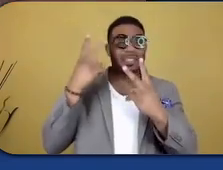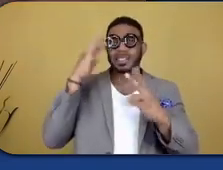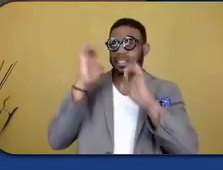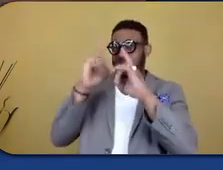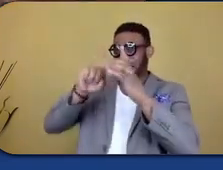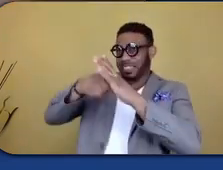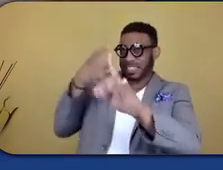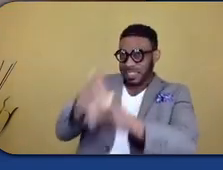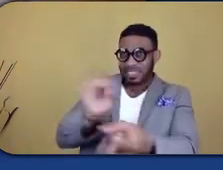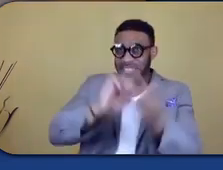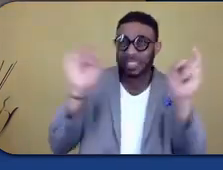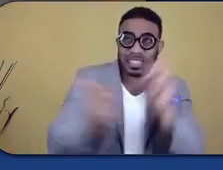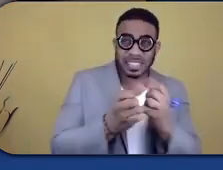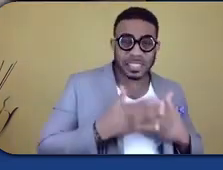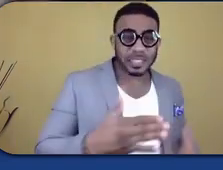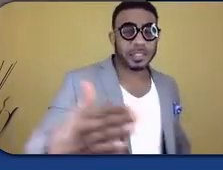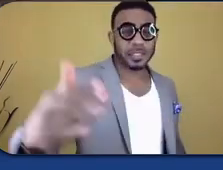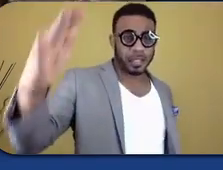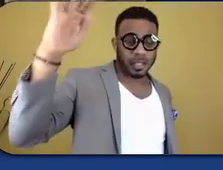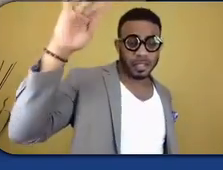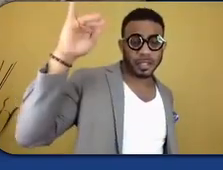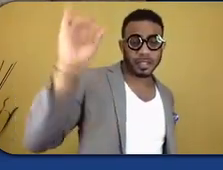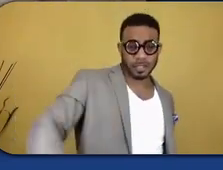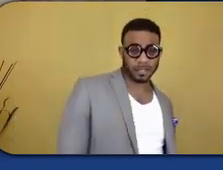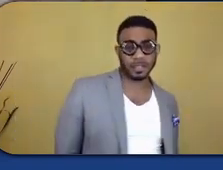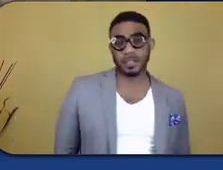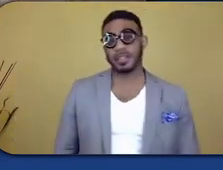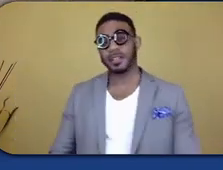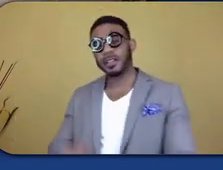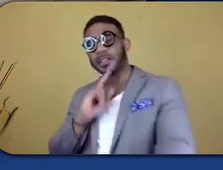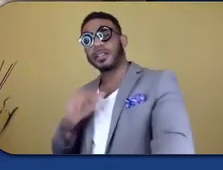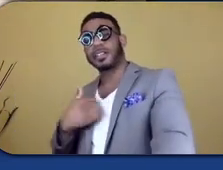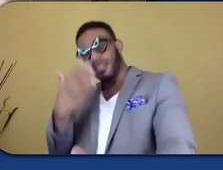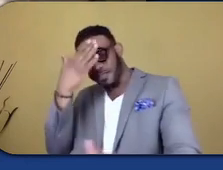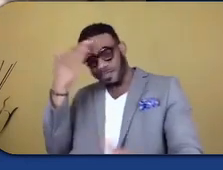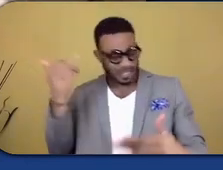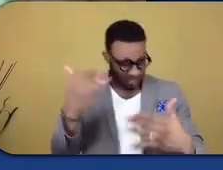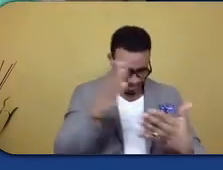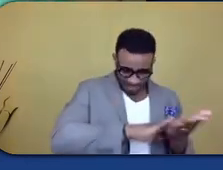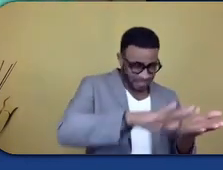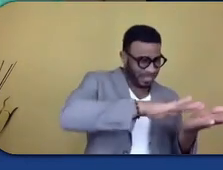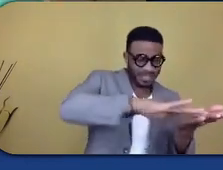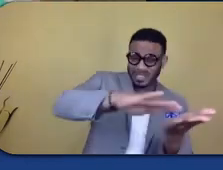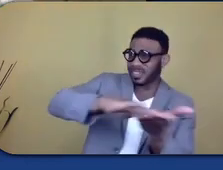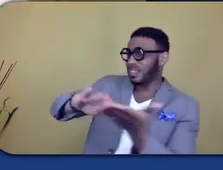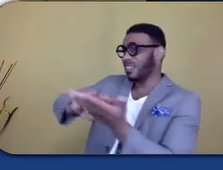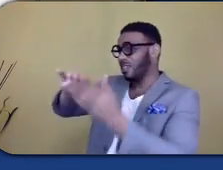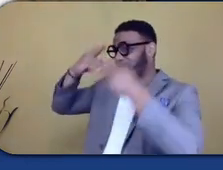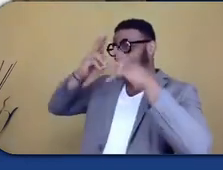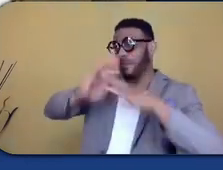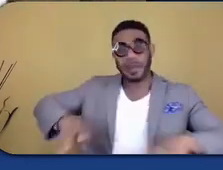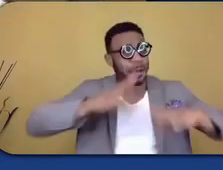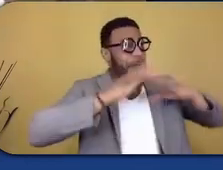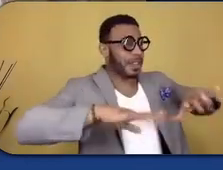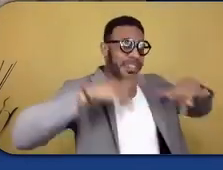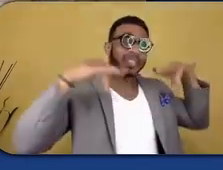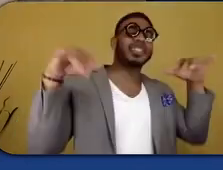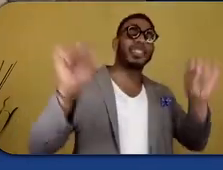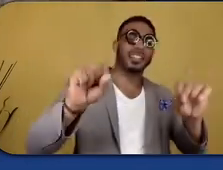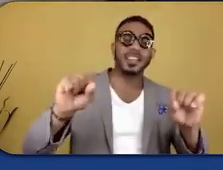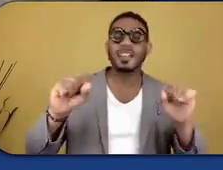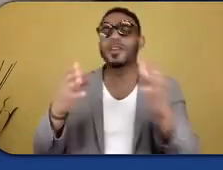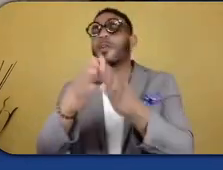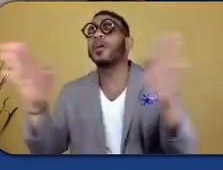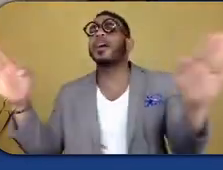salam. Mafi daya le mashaki, let's forget and forgive. Alas in the asin, yeah. Why spend money